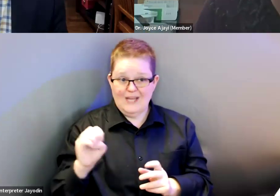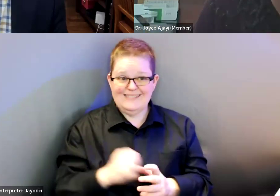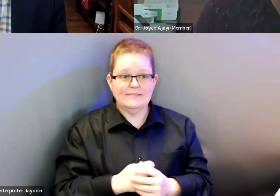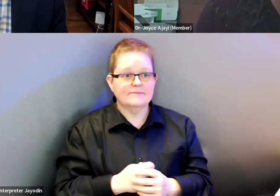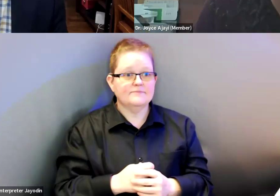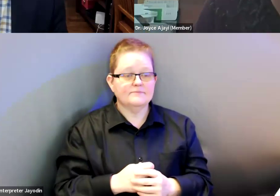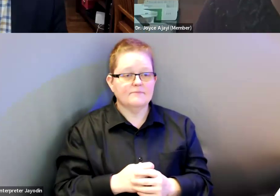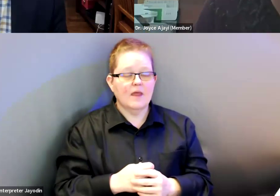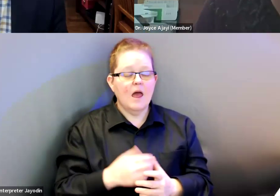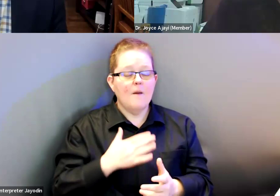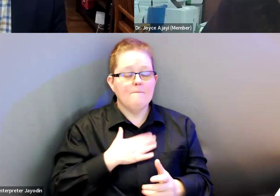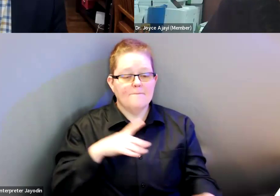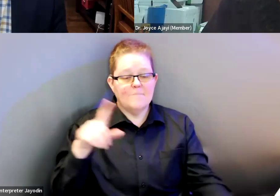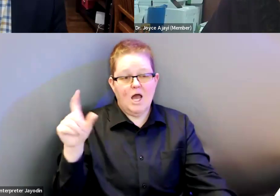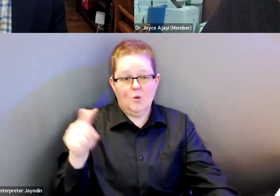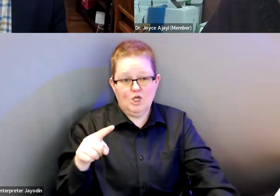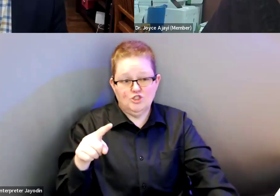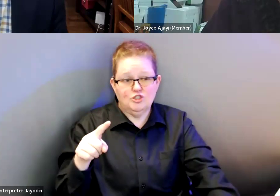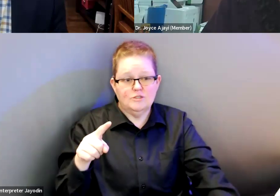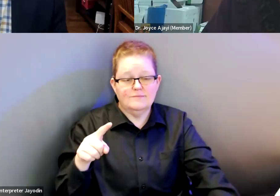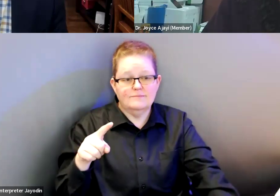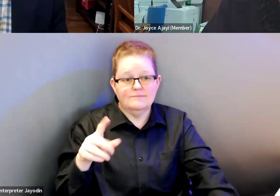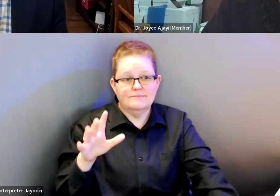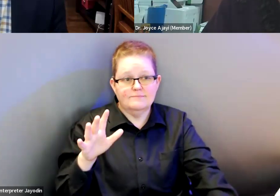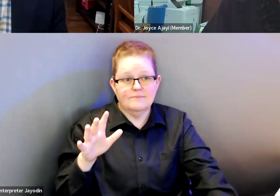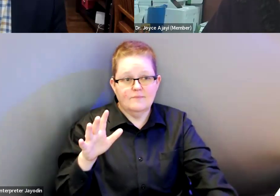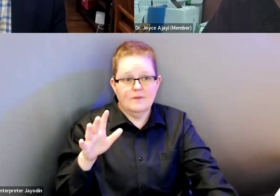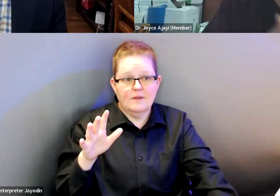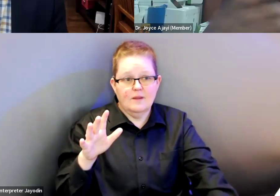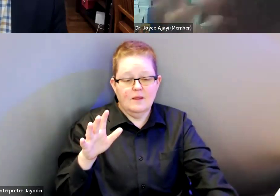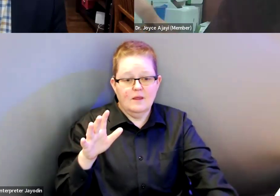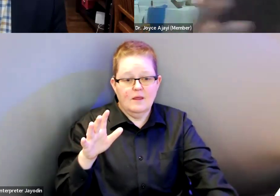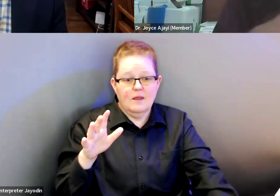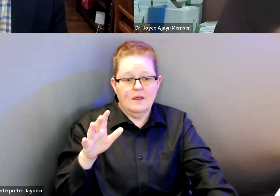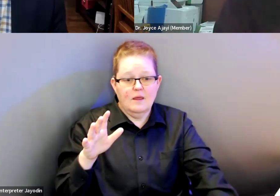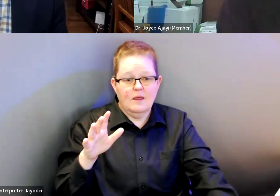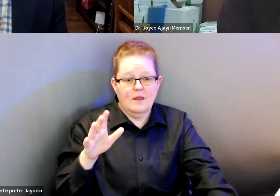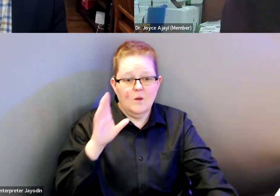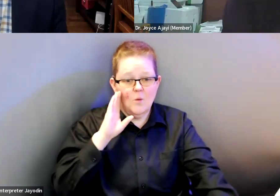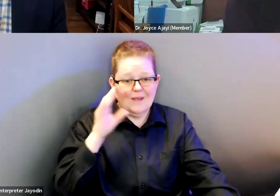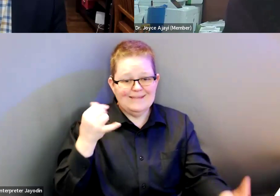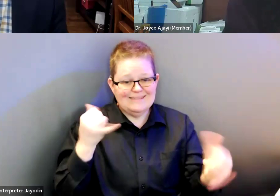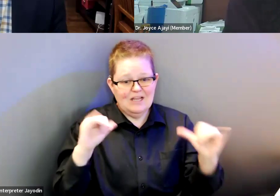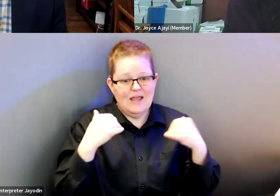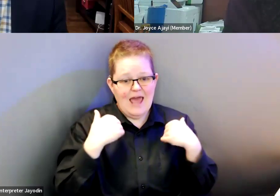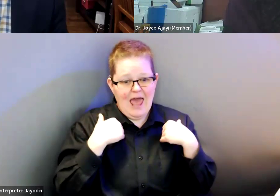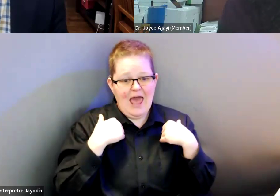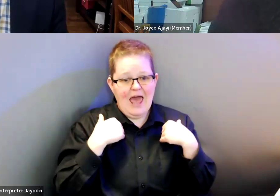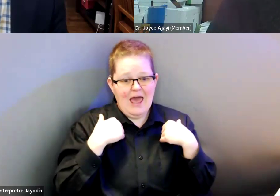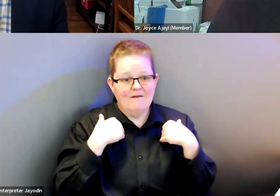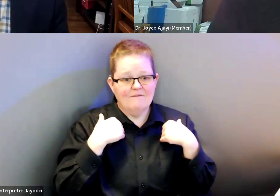My question is, we still have, irrespective of what the new